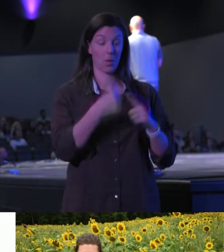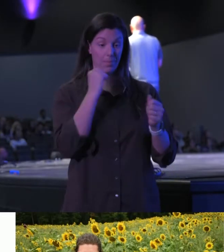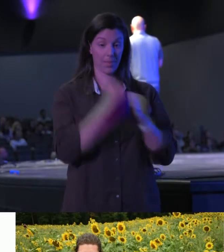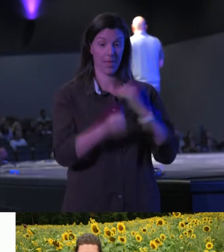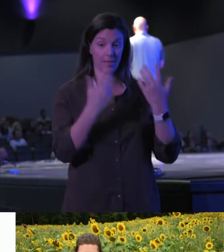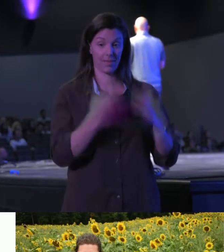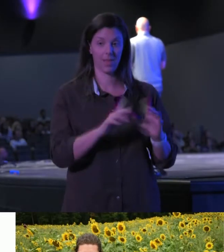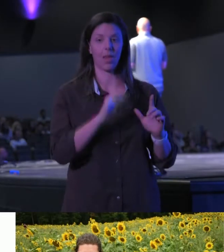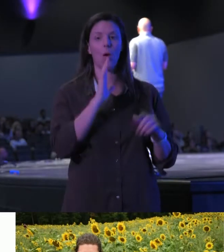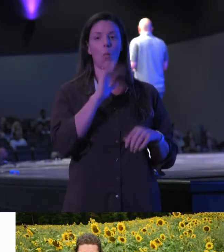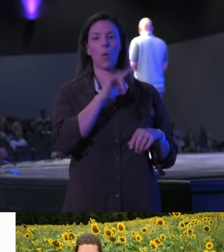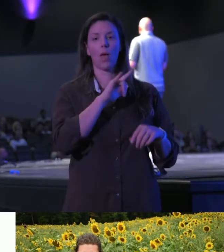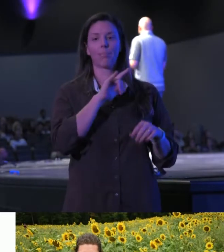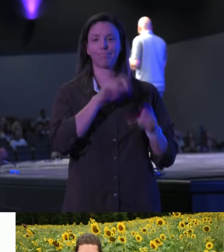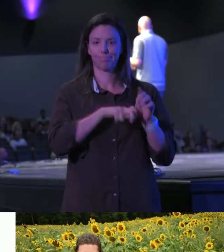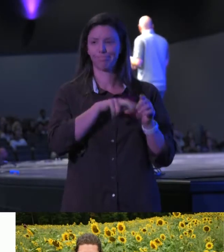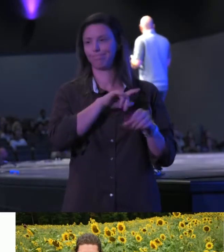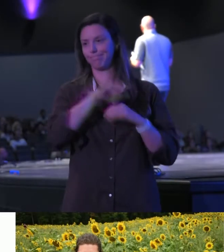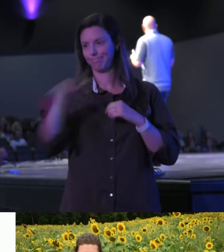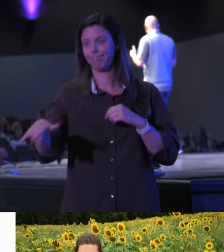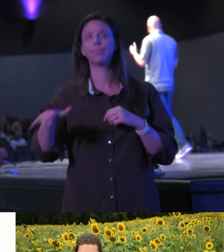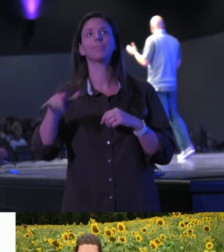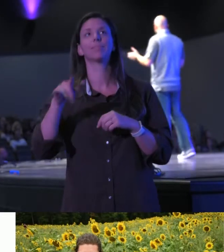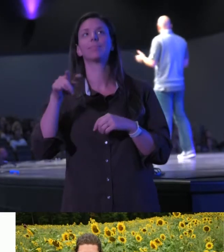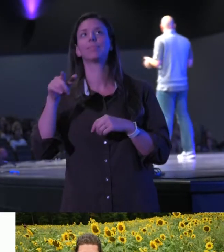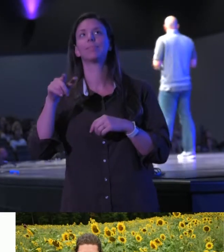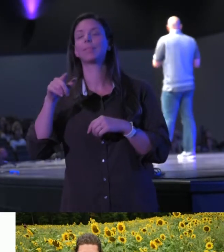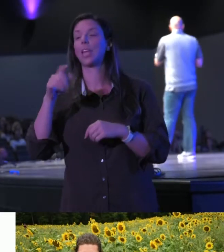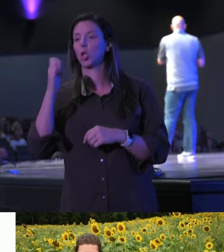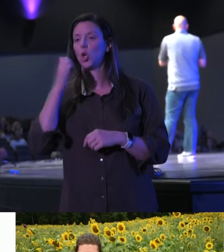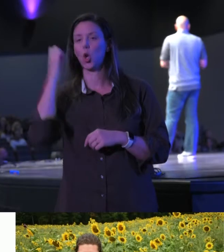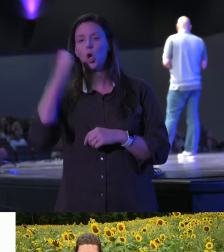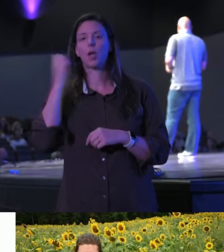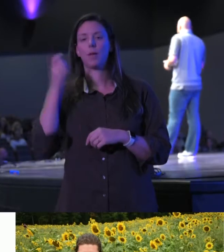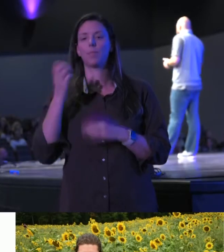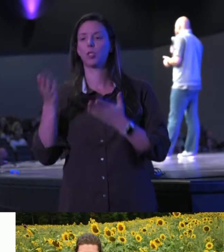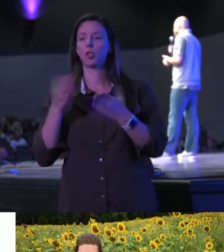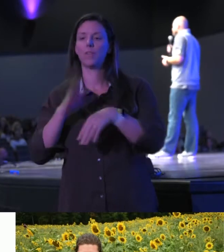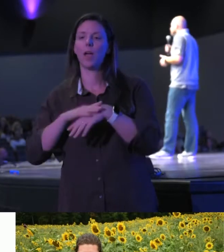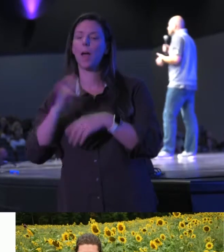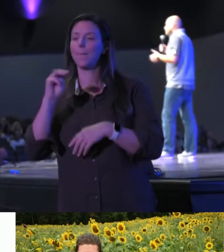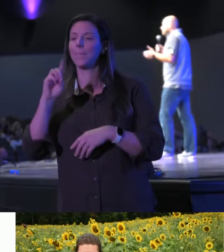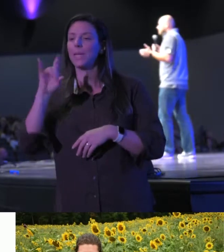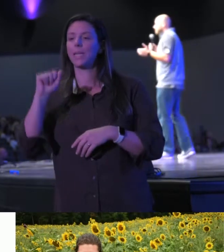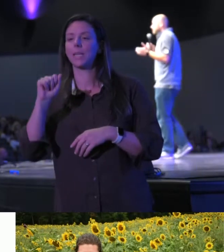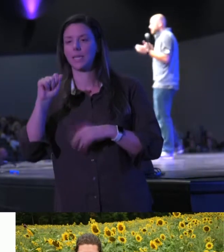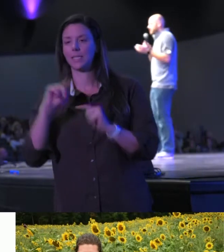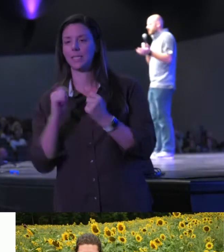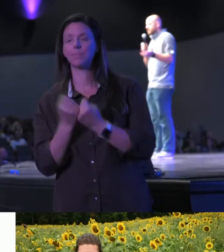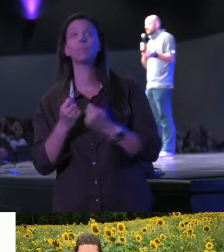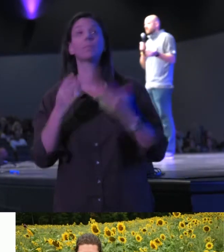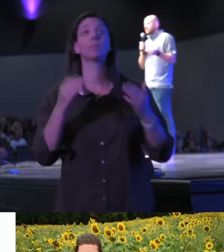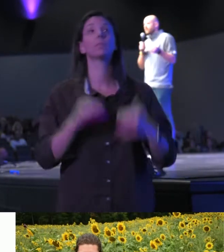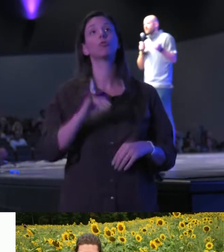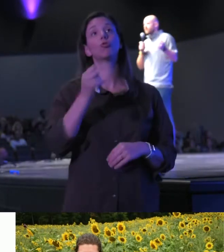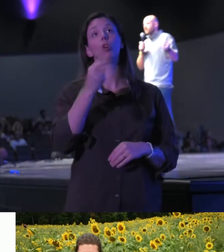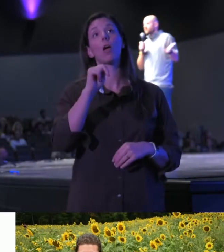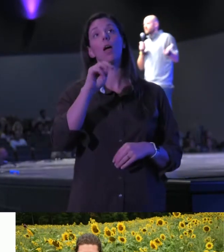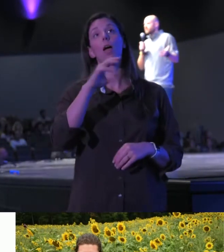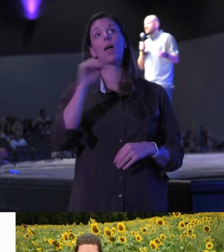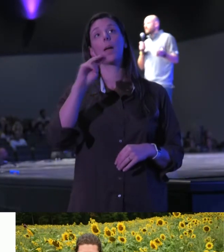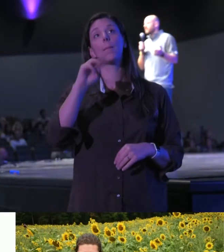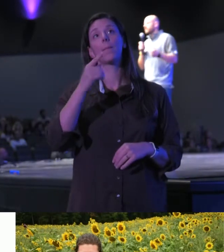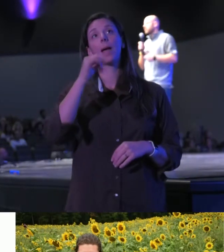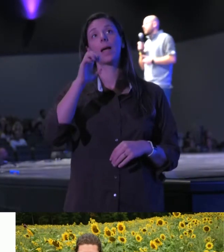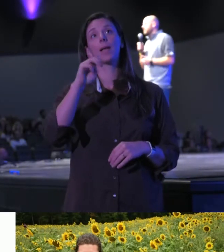there and serving on a media team in Europe. And then John and Maggie McGreevy, they're another couple from